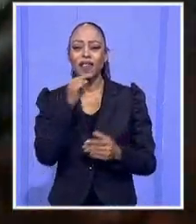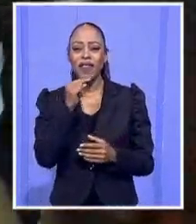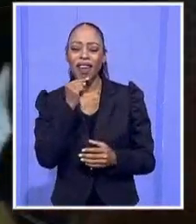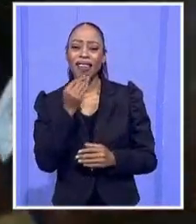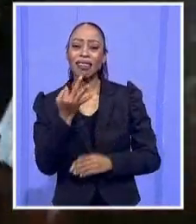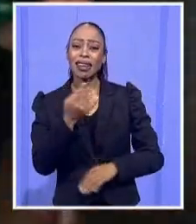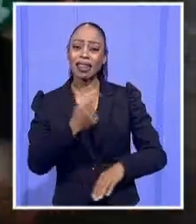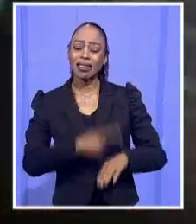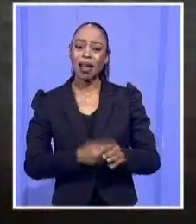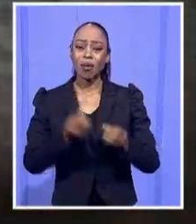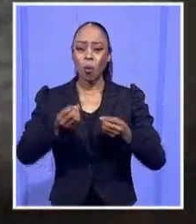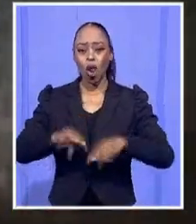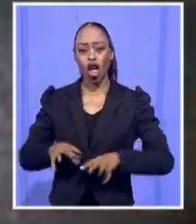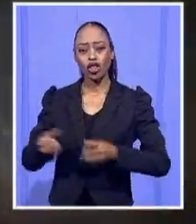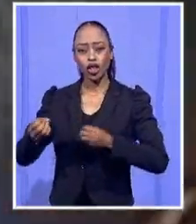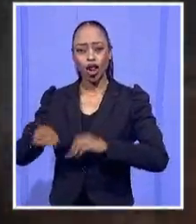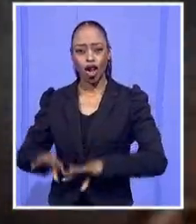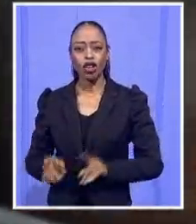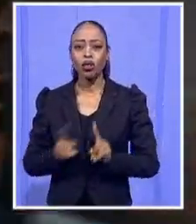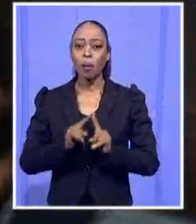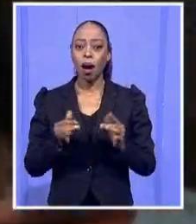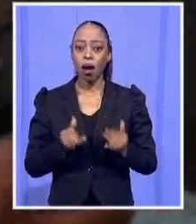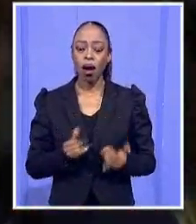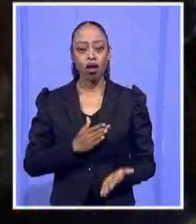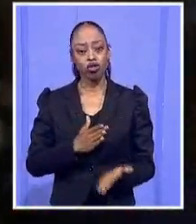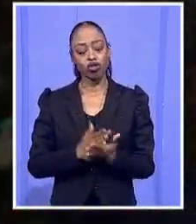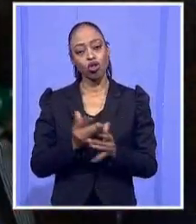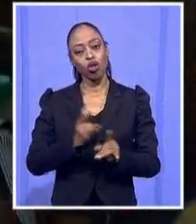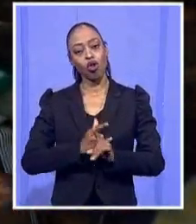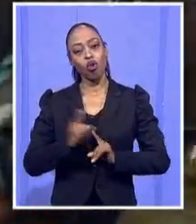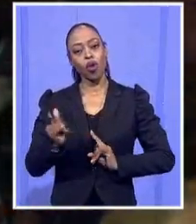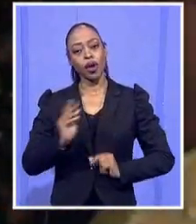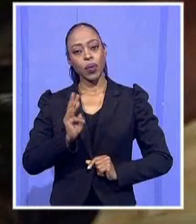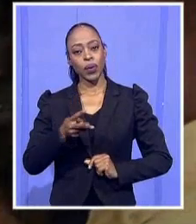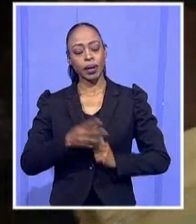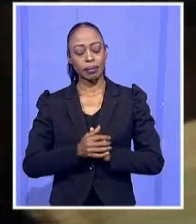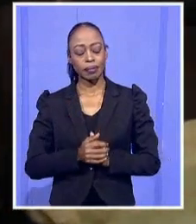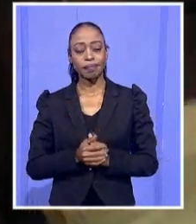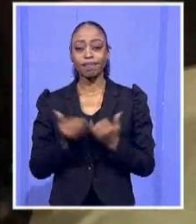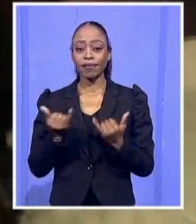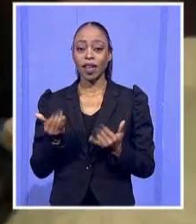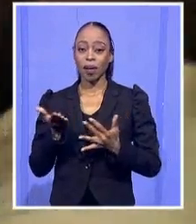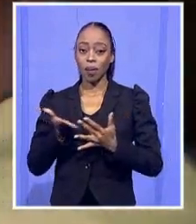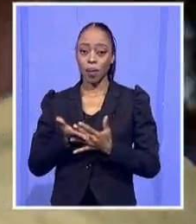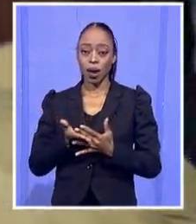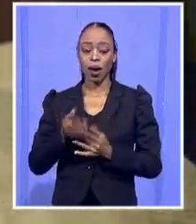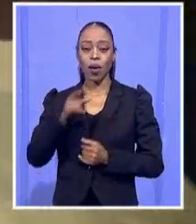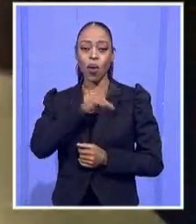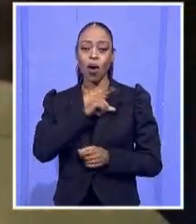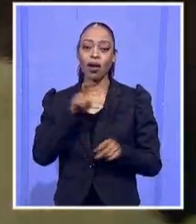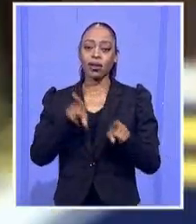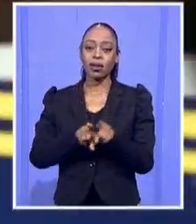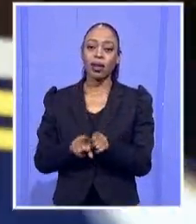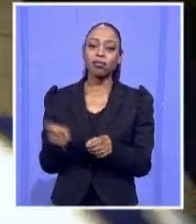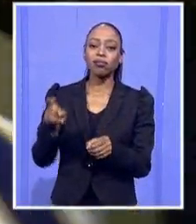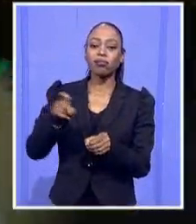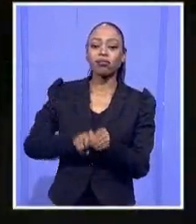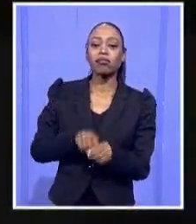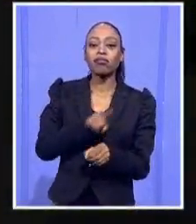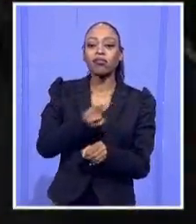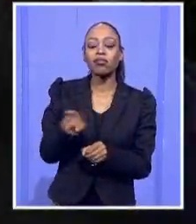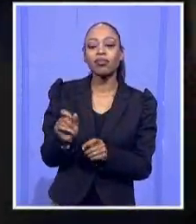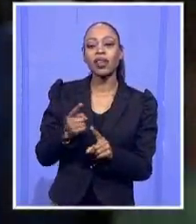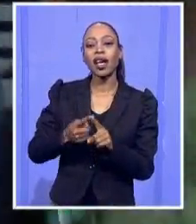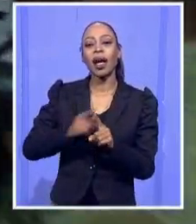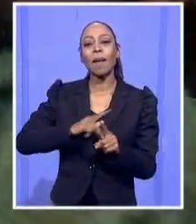time he's assured of a win. If you will allow us, we will take a break now so that we can join the former Prime Minister